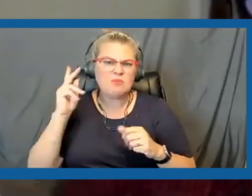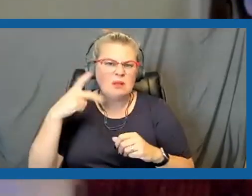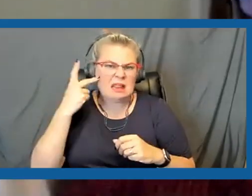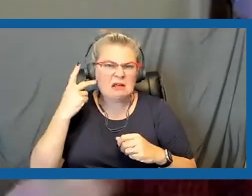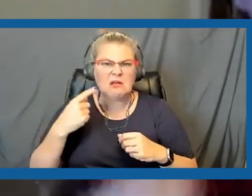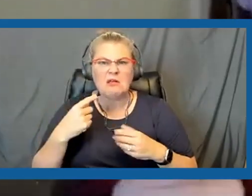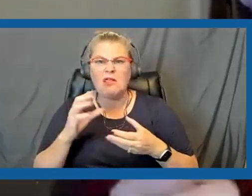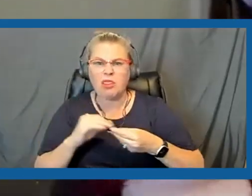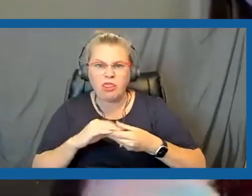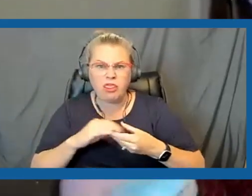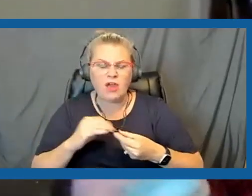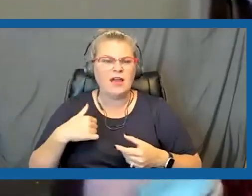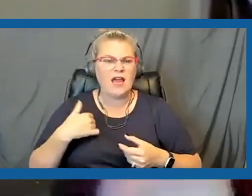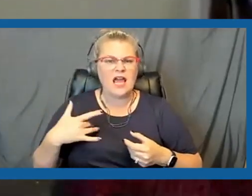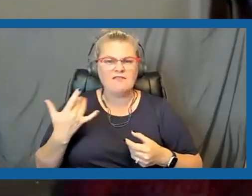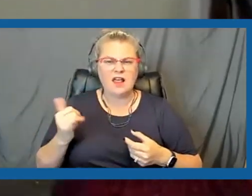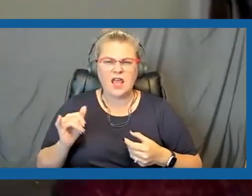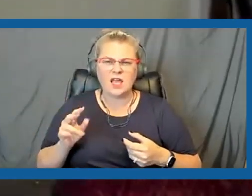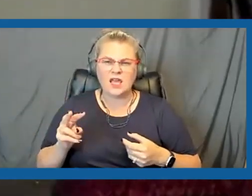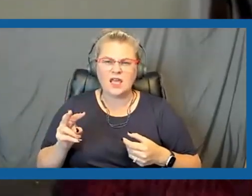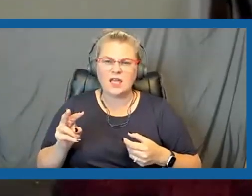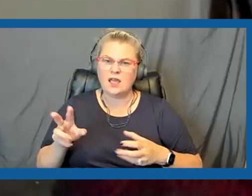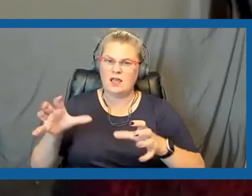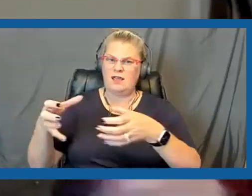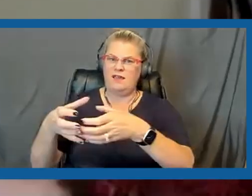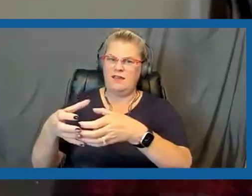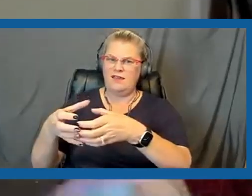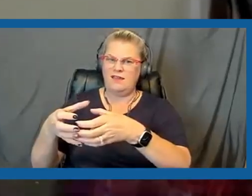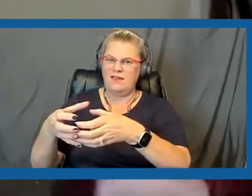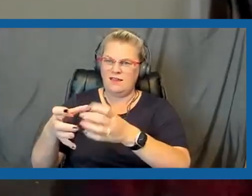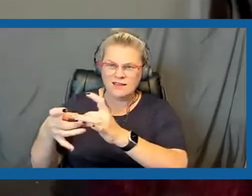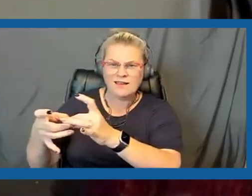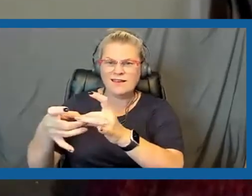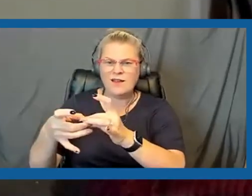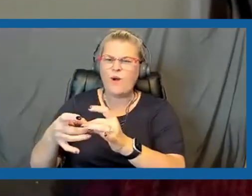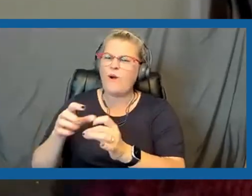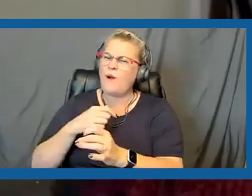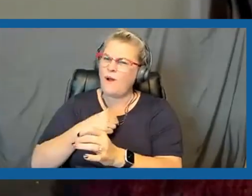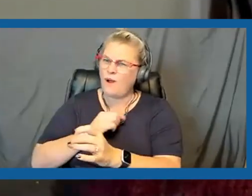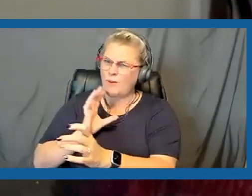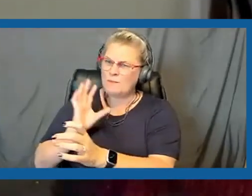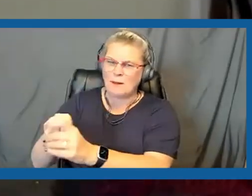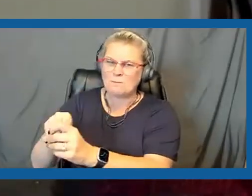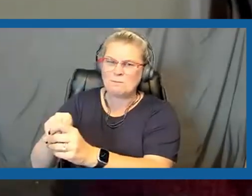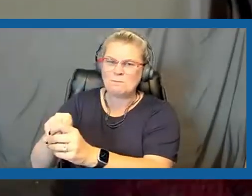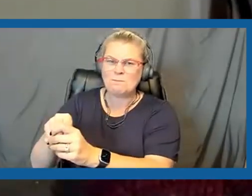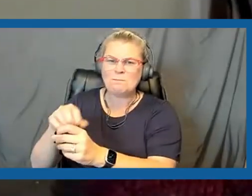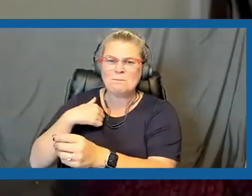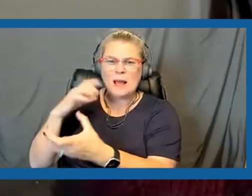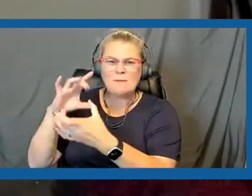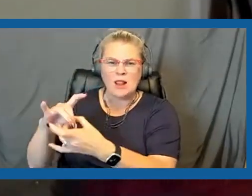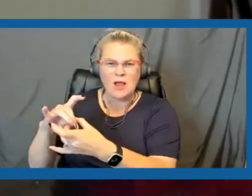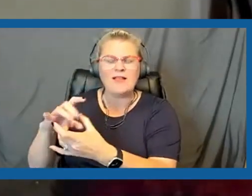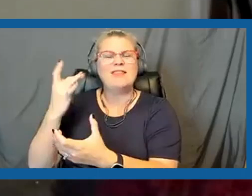that was just a moment where I felt like I belonged. And so those two together kind of brought me to the Democratic